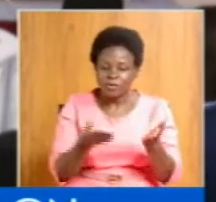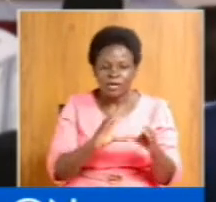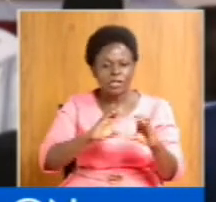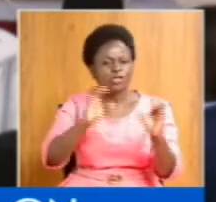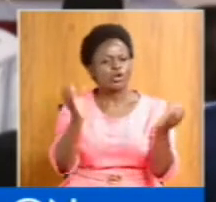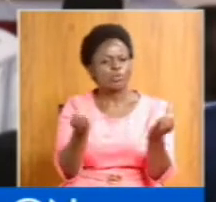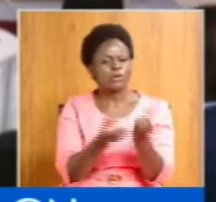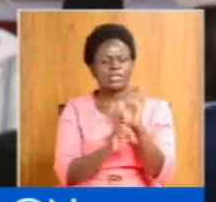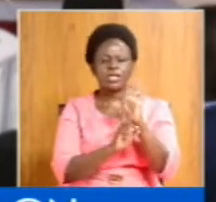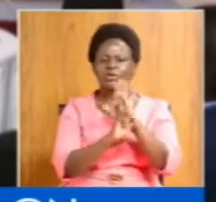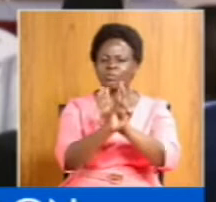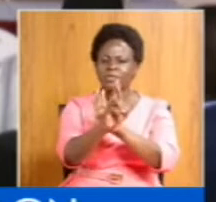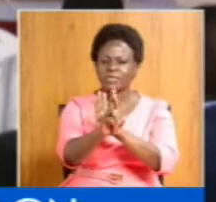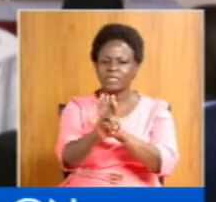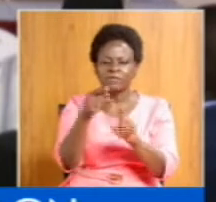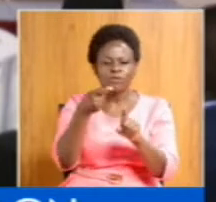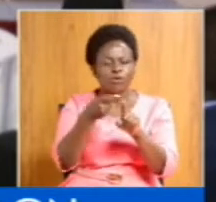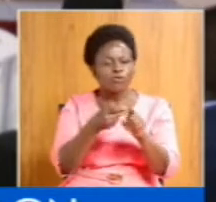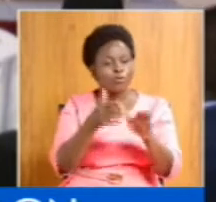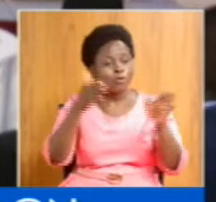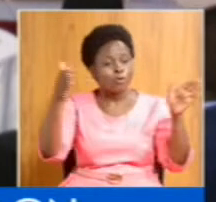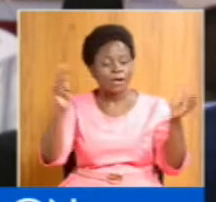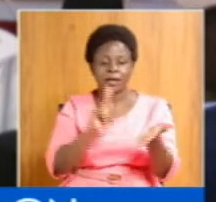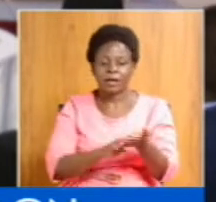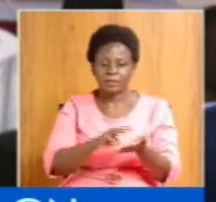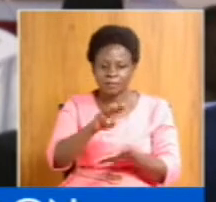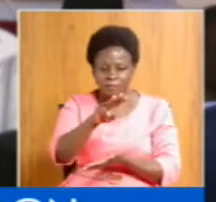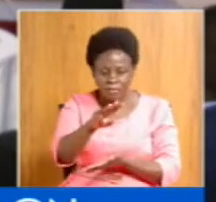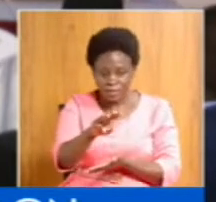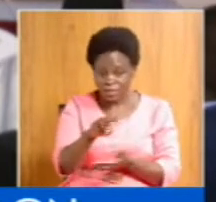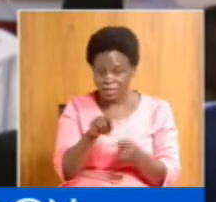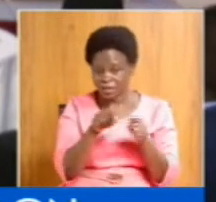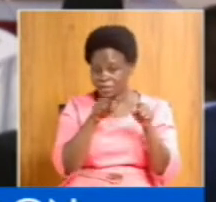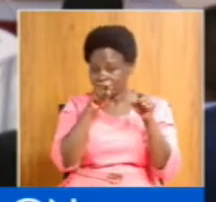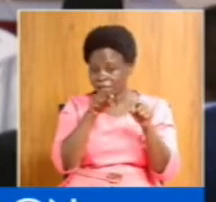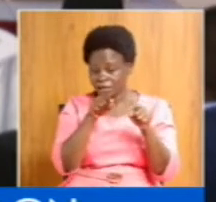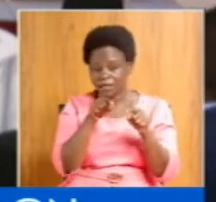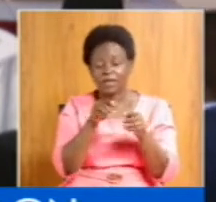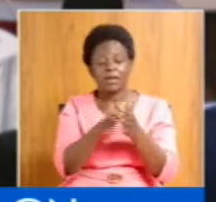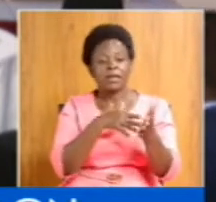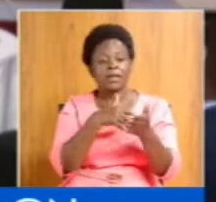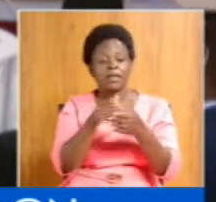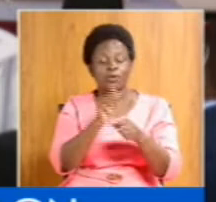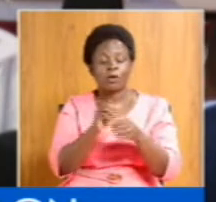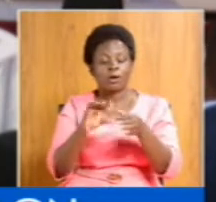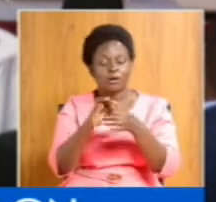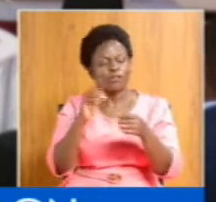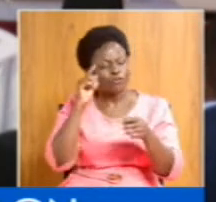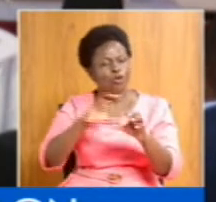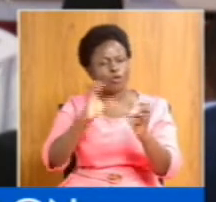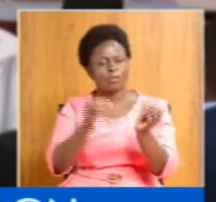community representative from Greta Masaka, Mr. actually Network Coordinator for Community